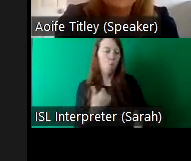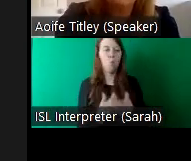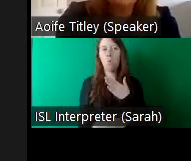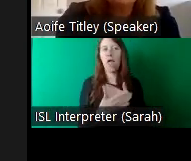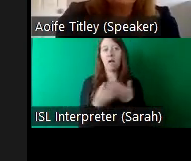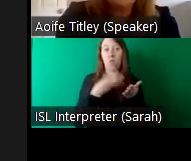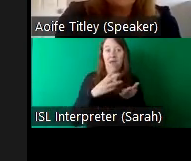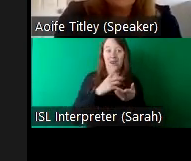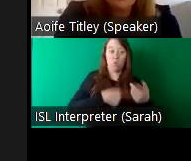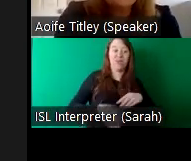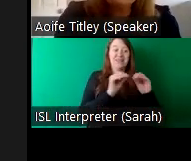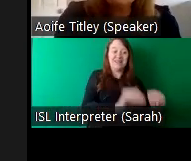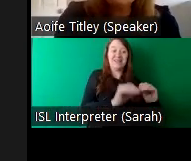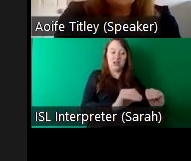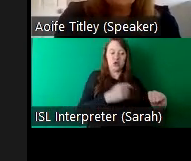might be.